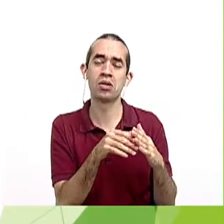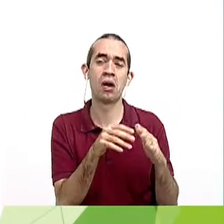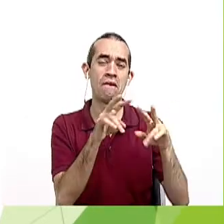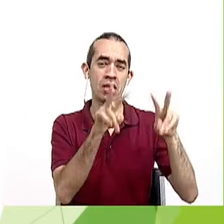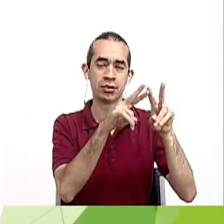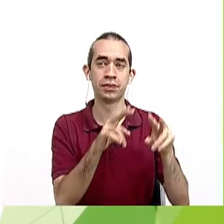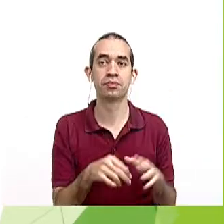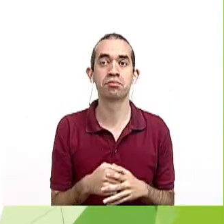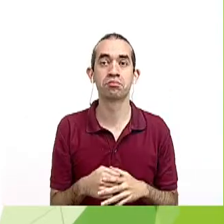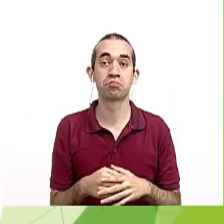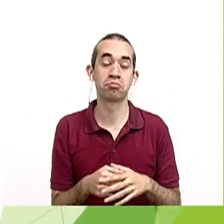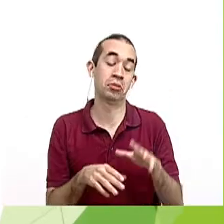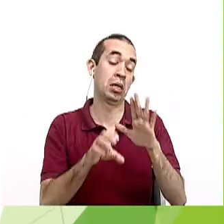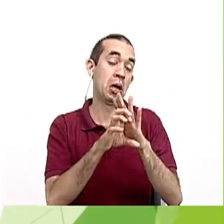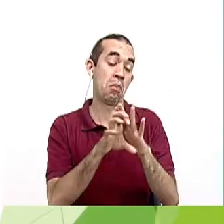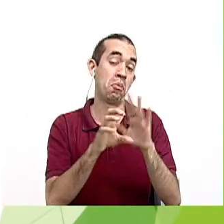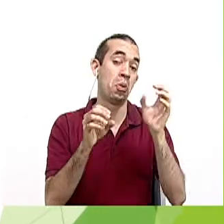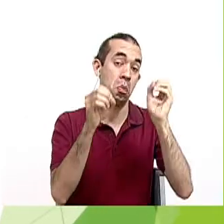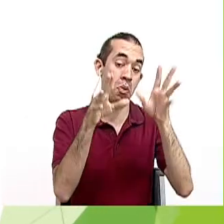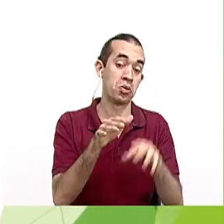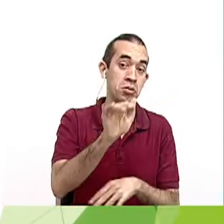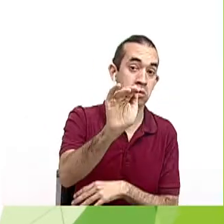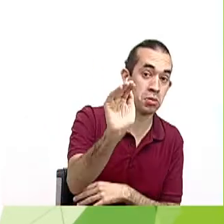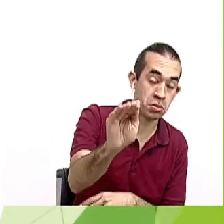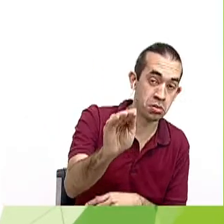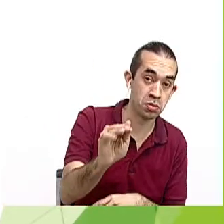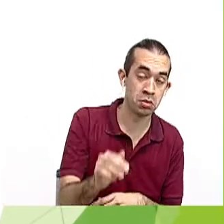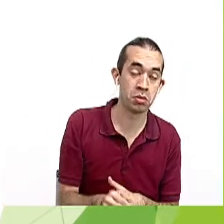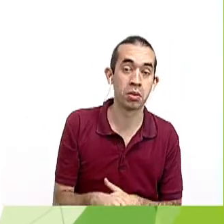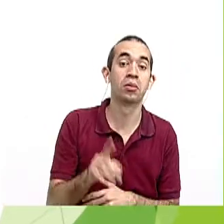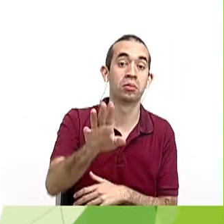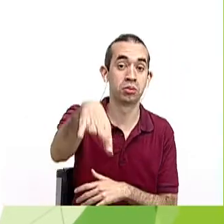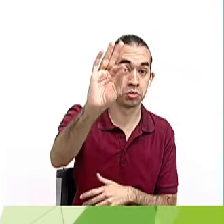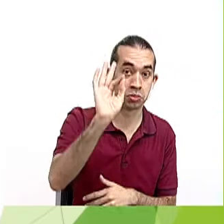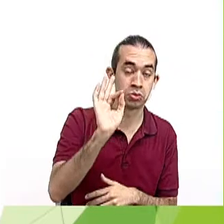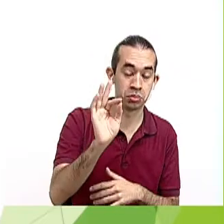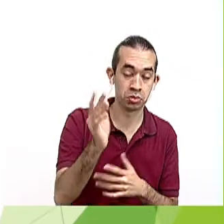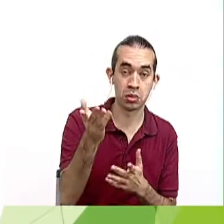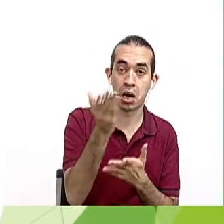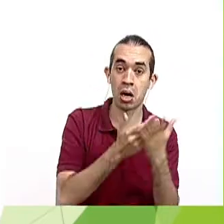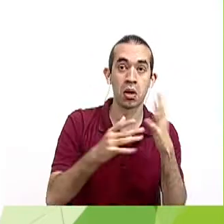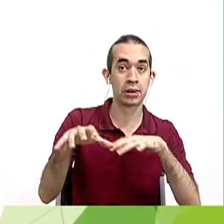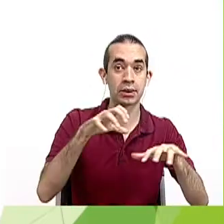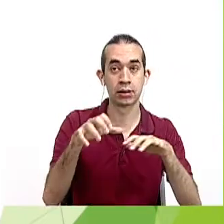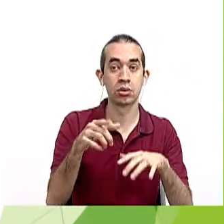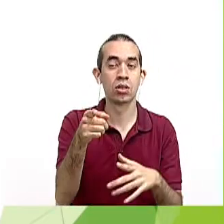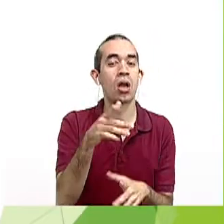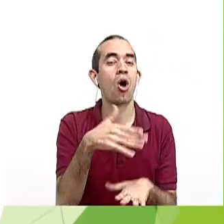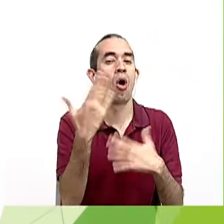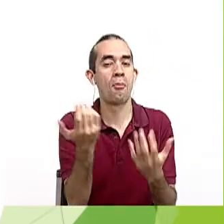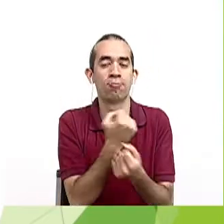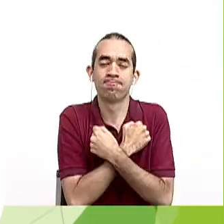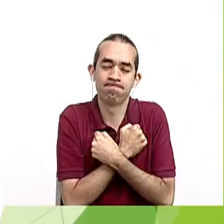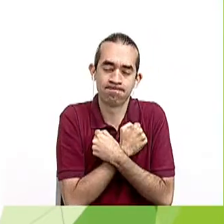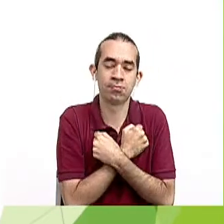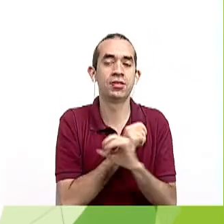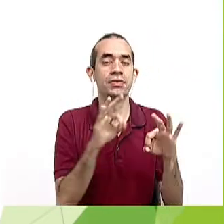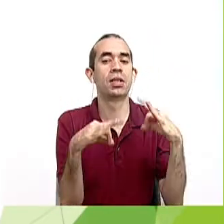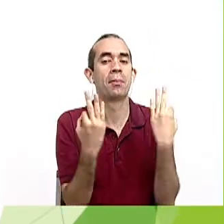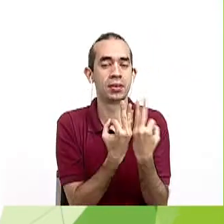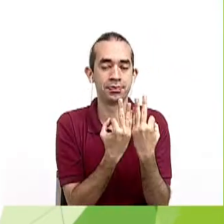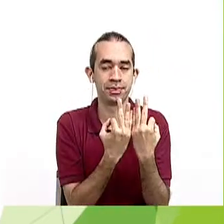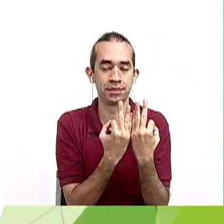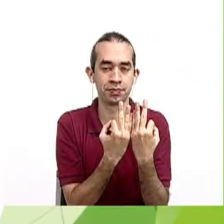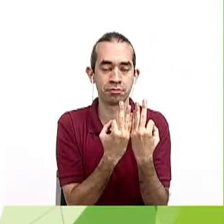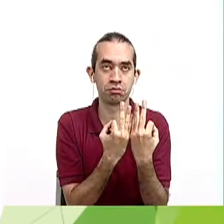teacher asks you to choose one activity in which you can show your family how much you love them.